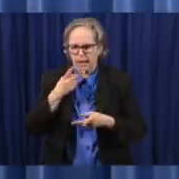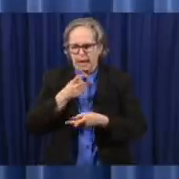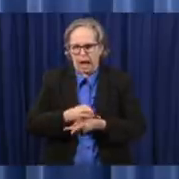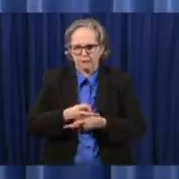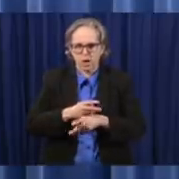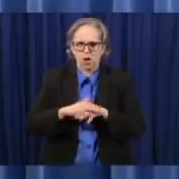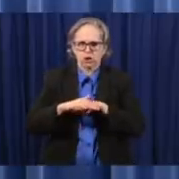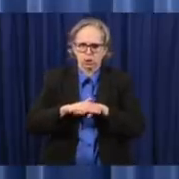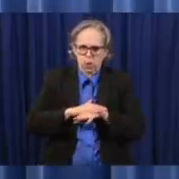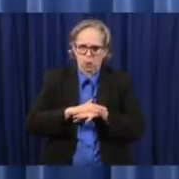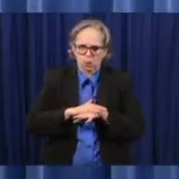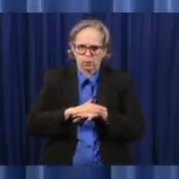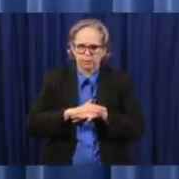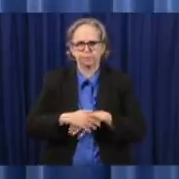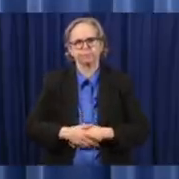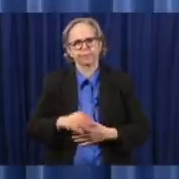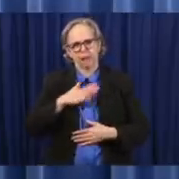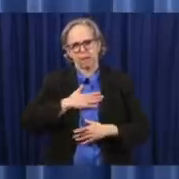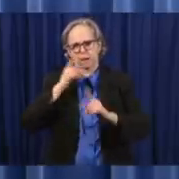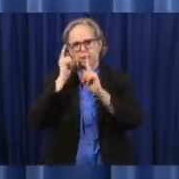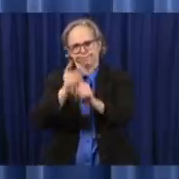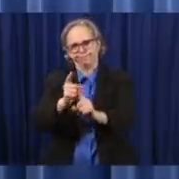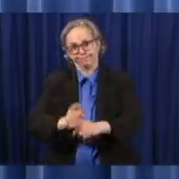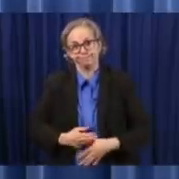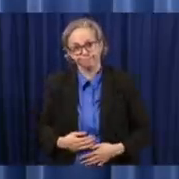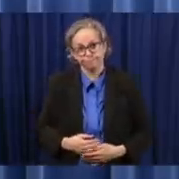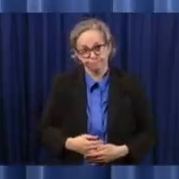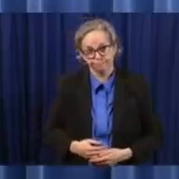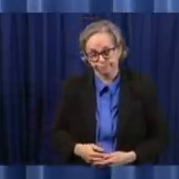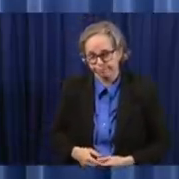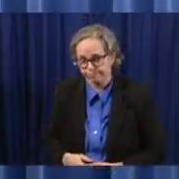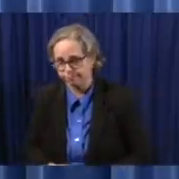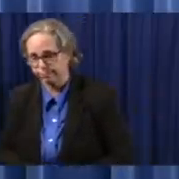about this. Thank you.